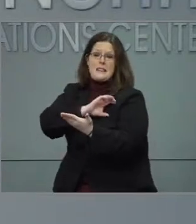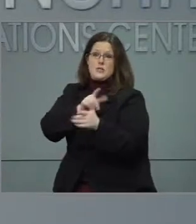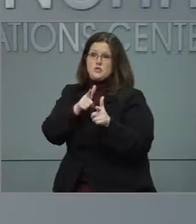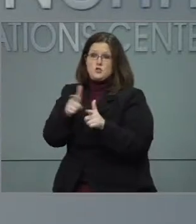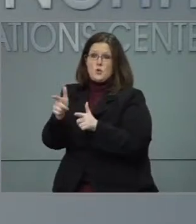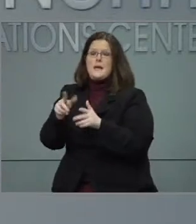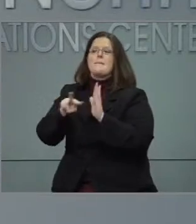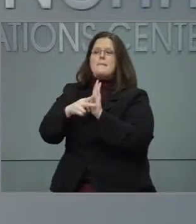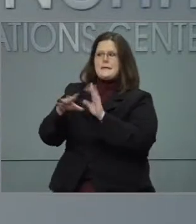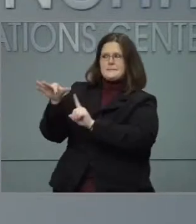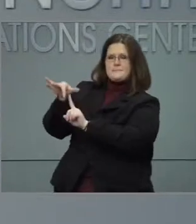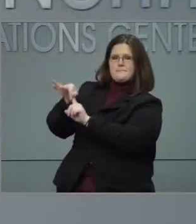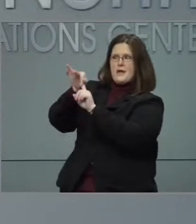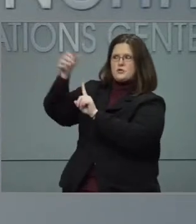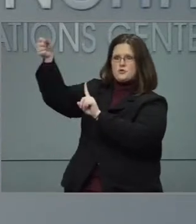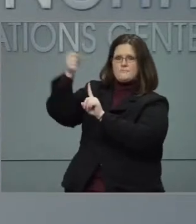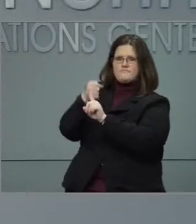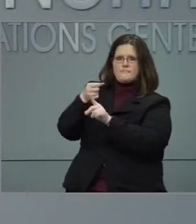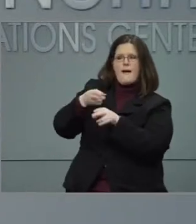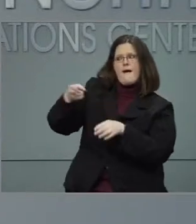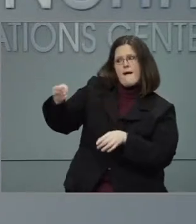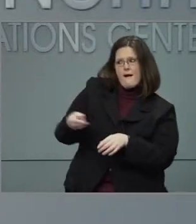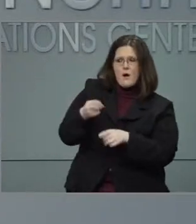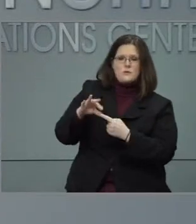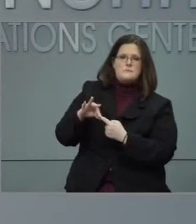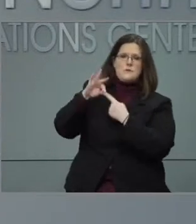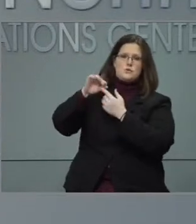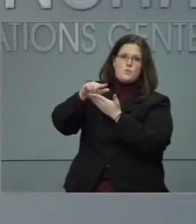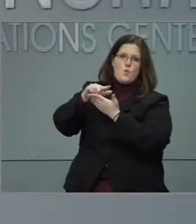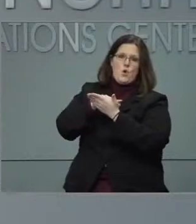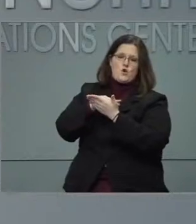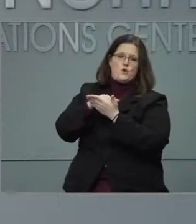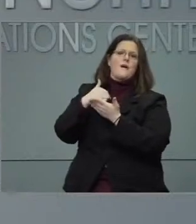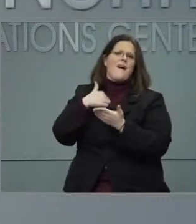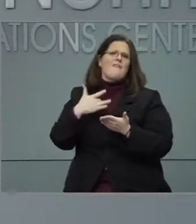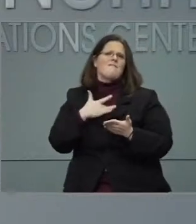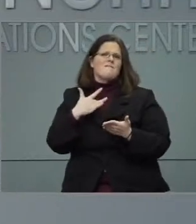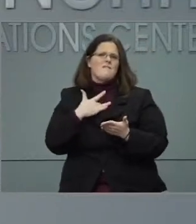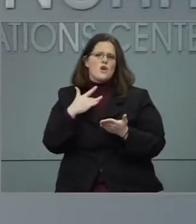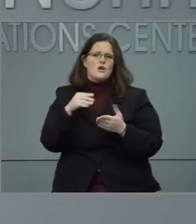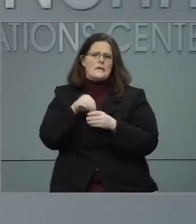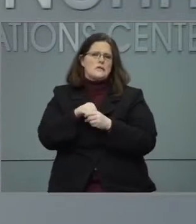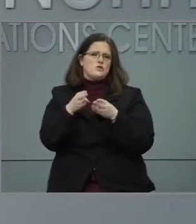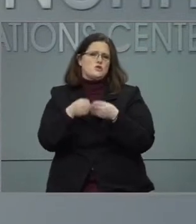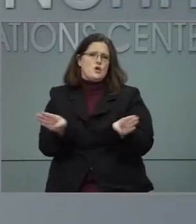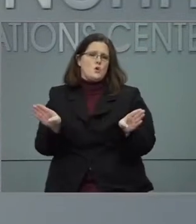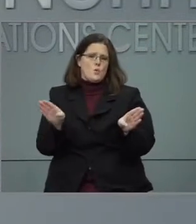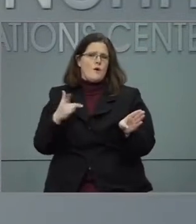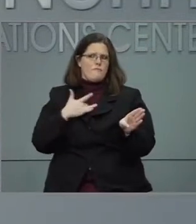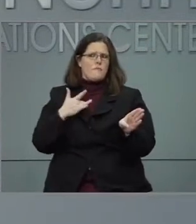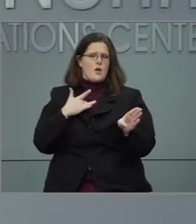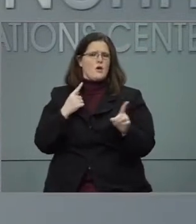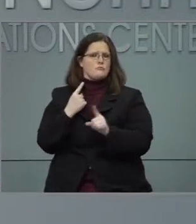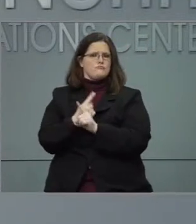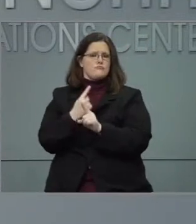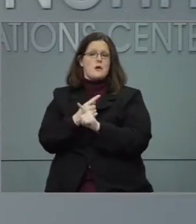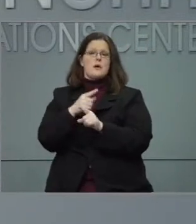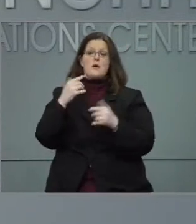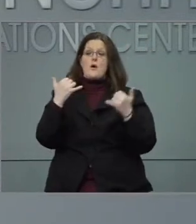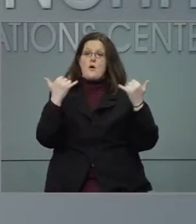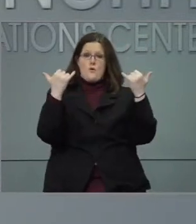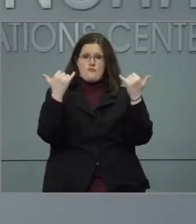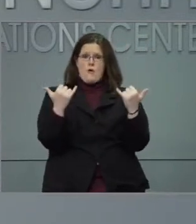be appointed, and I believe that that's good just in general for that to happen. But under the law